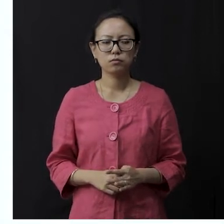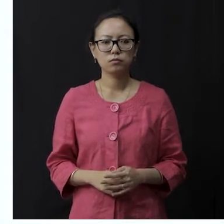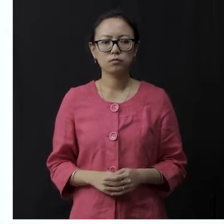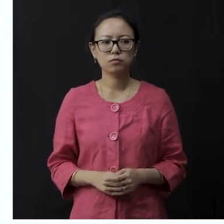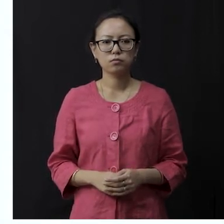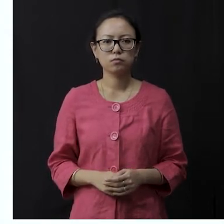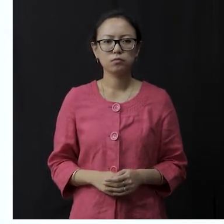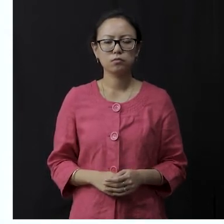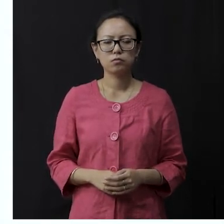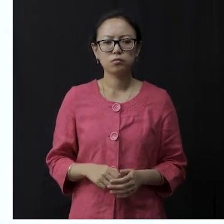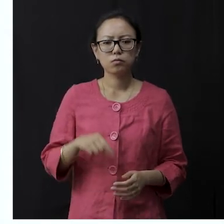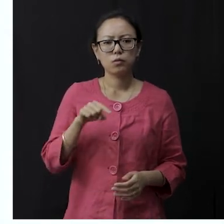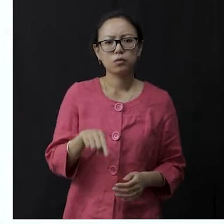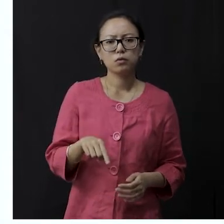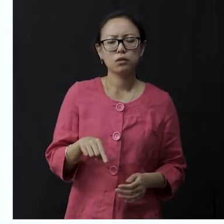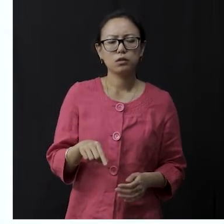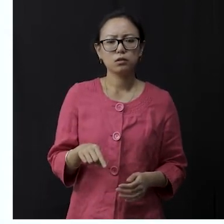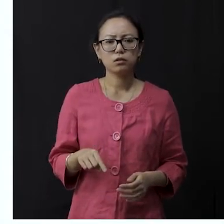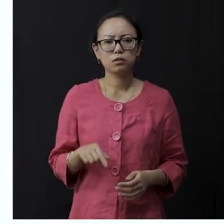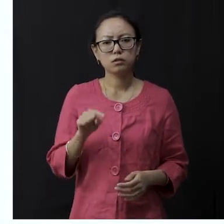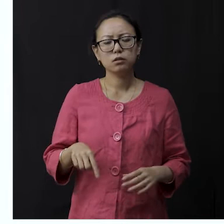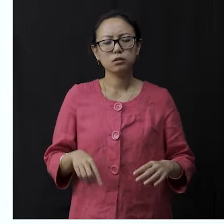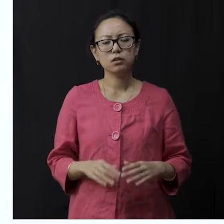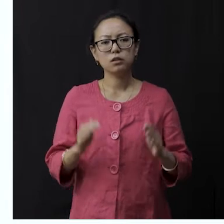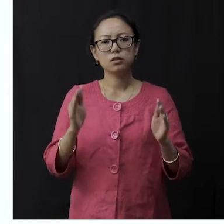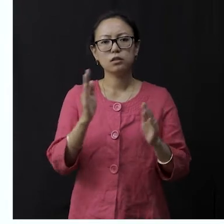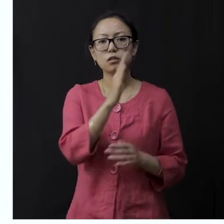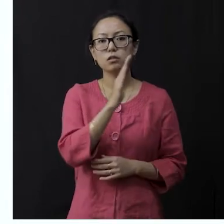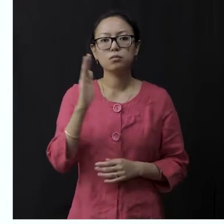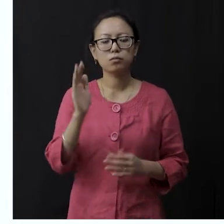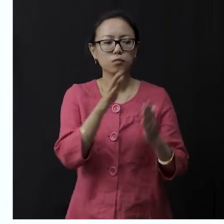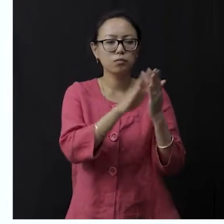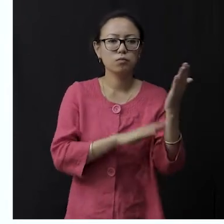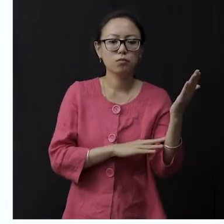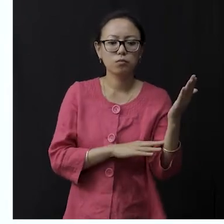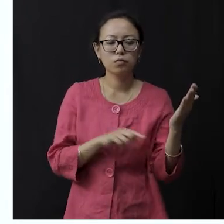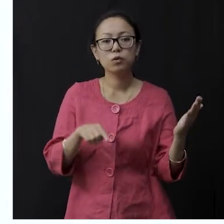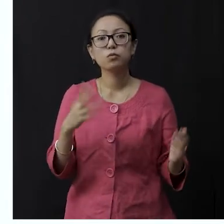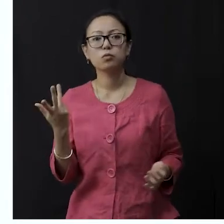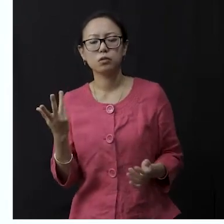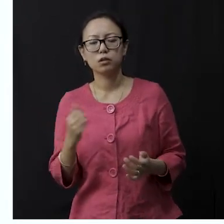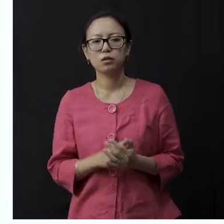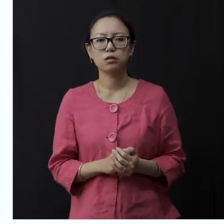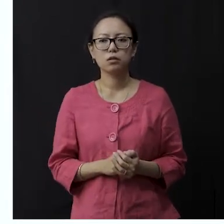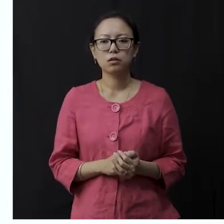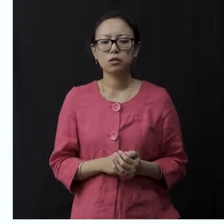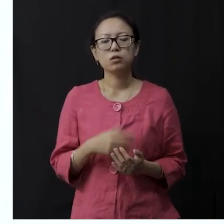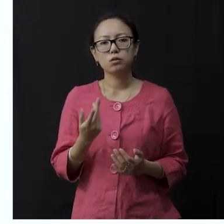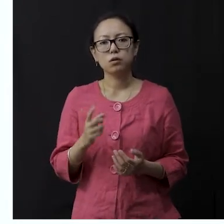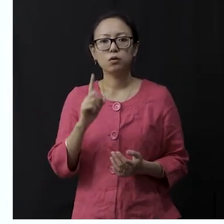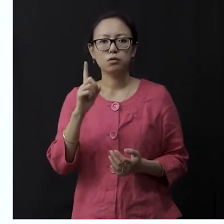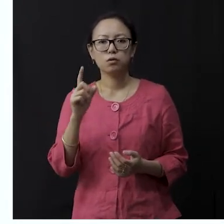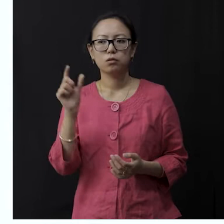this is a poem about a person who heard the knocking of a door and went to open